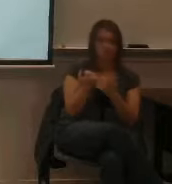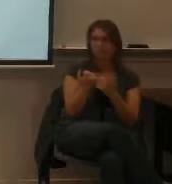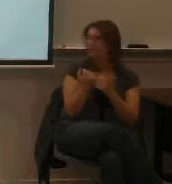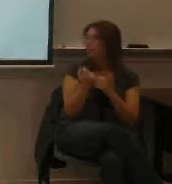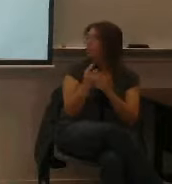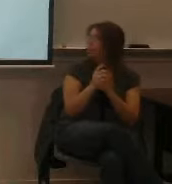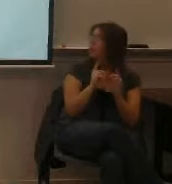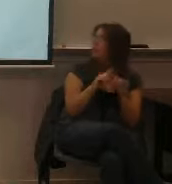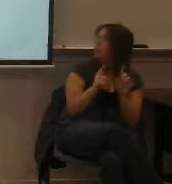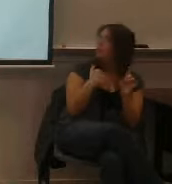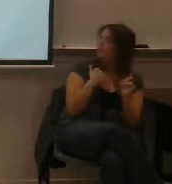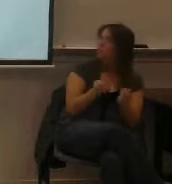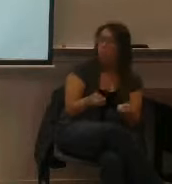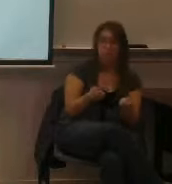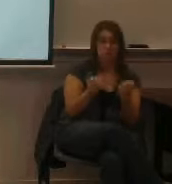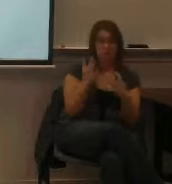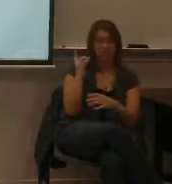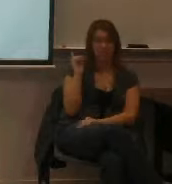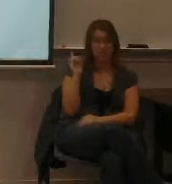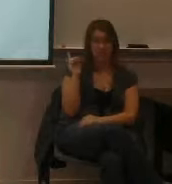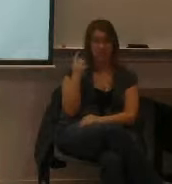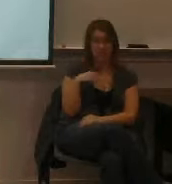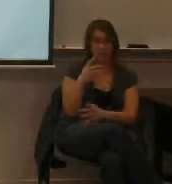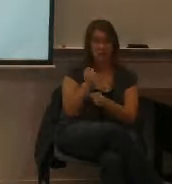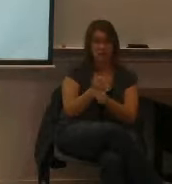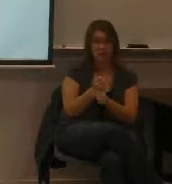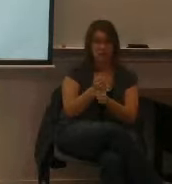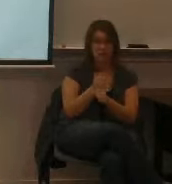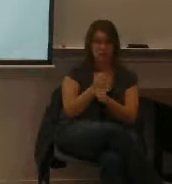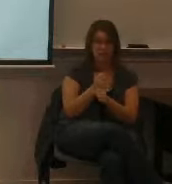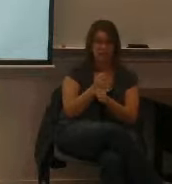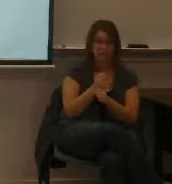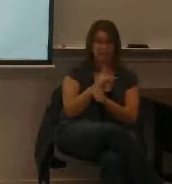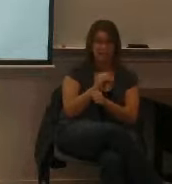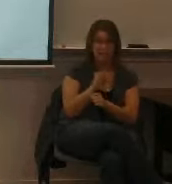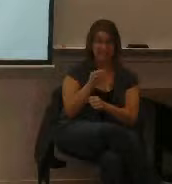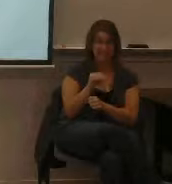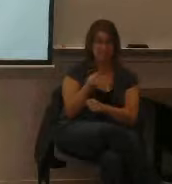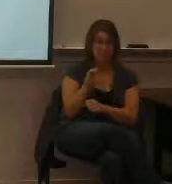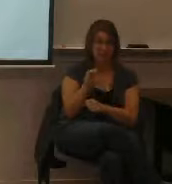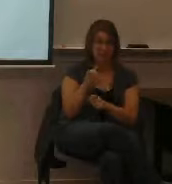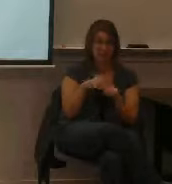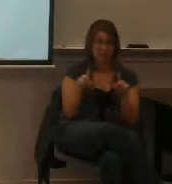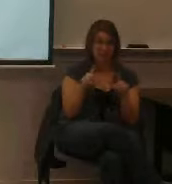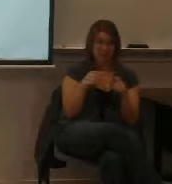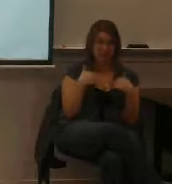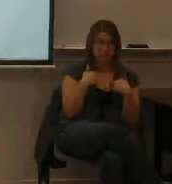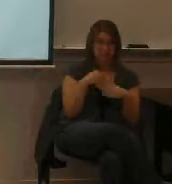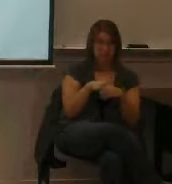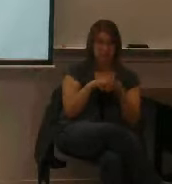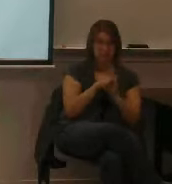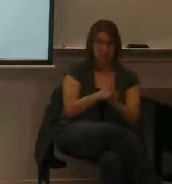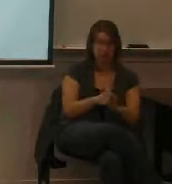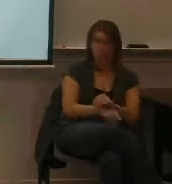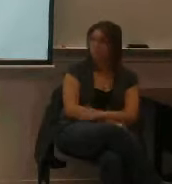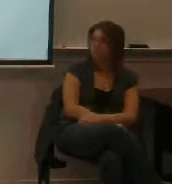you know, but there's a whole bunch of these up here where you're getting literally 80, 90, 100 species in a sample.